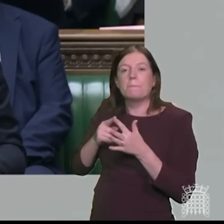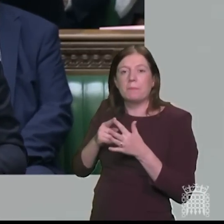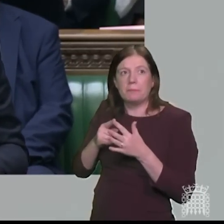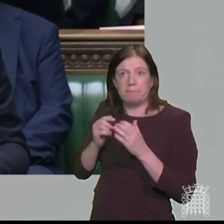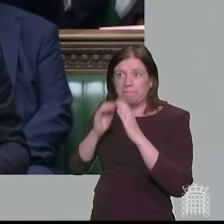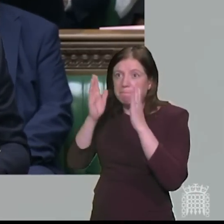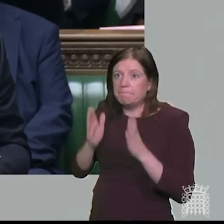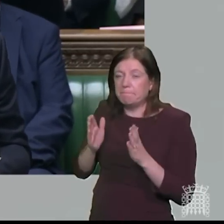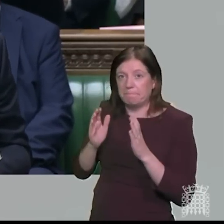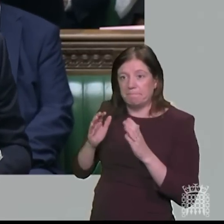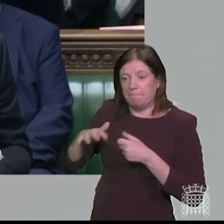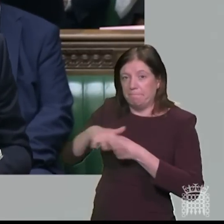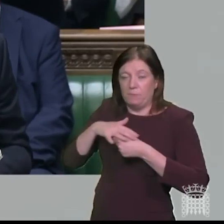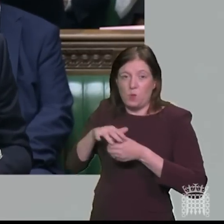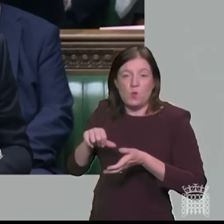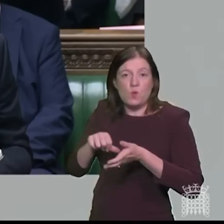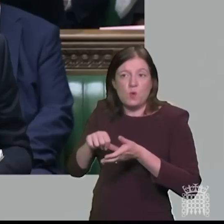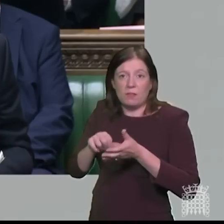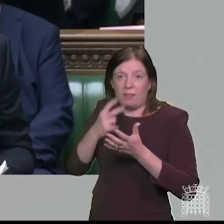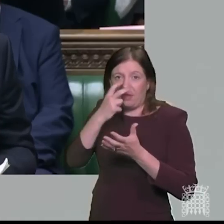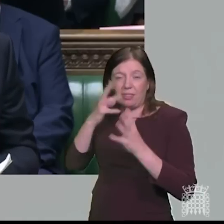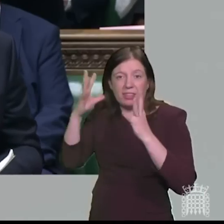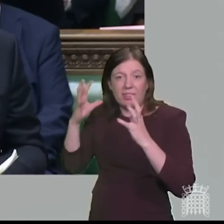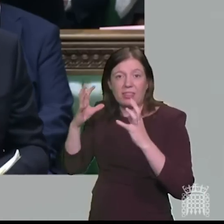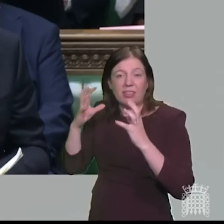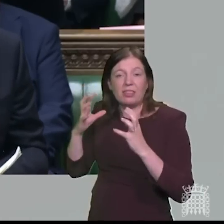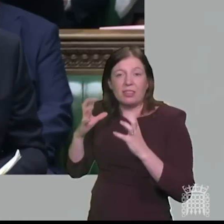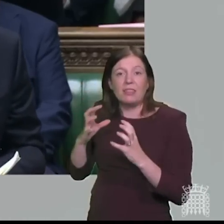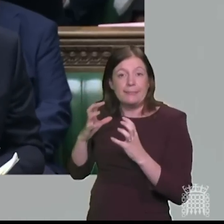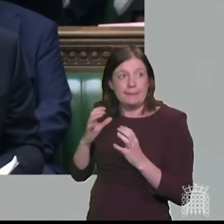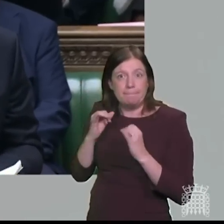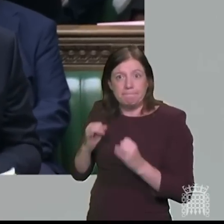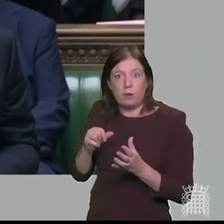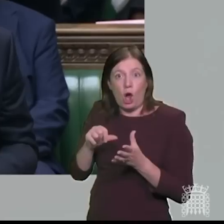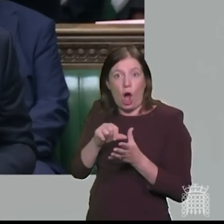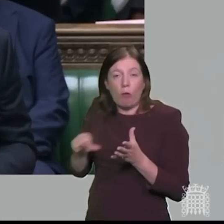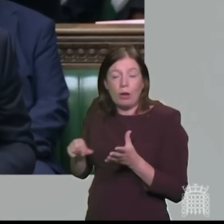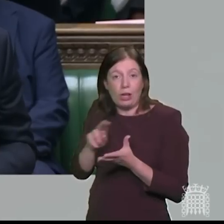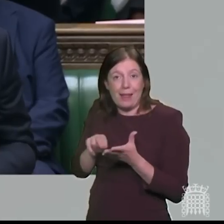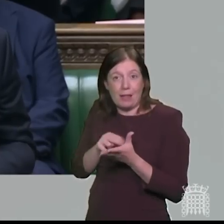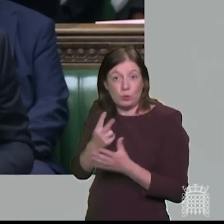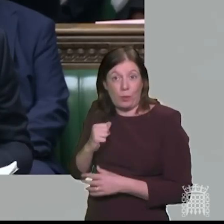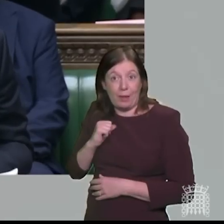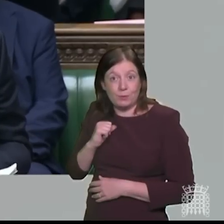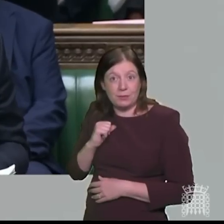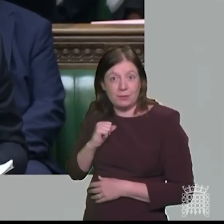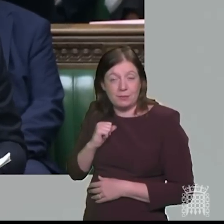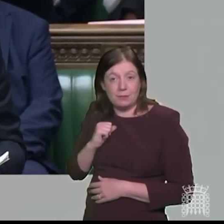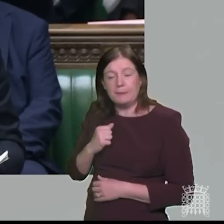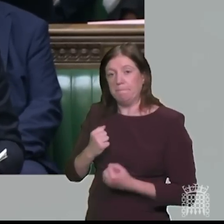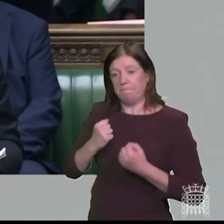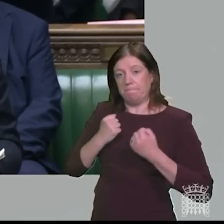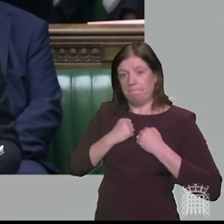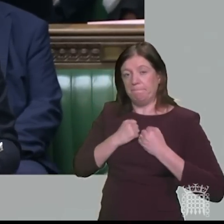maintenance issues in the ageing tower is preventing around 2,000 operations a year from going ahead. My local trust has a plan